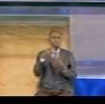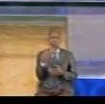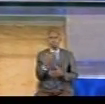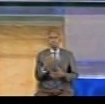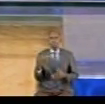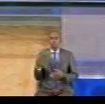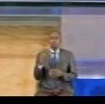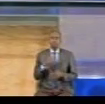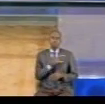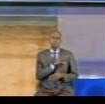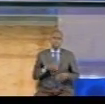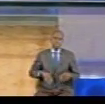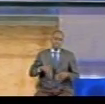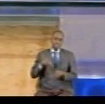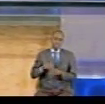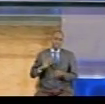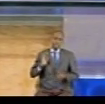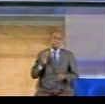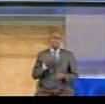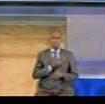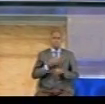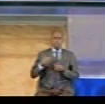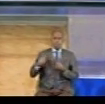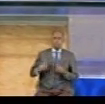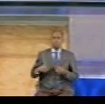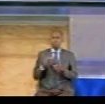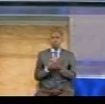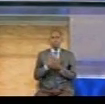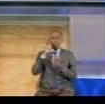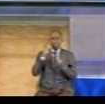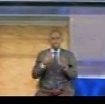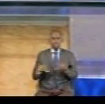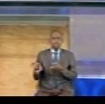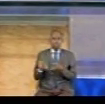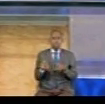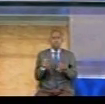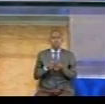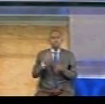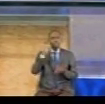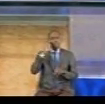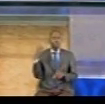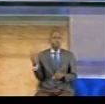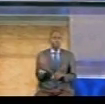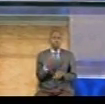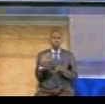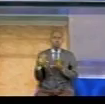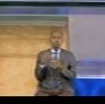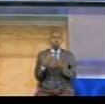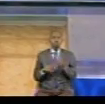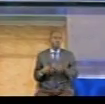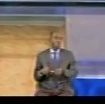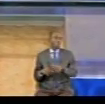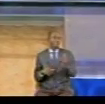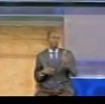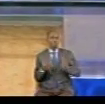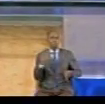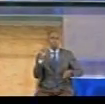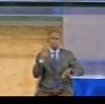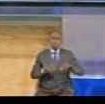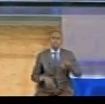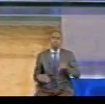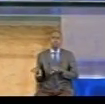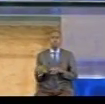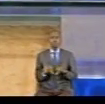can do as he always did what other people have never done, and that he says